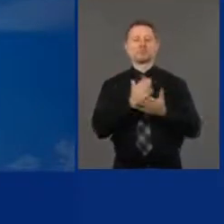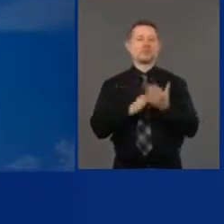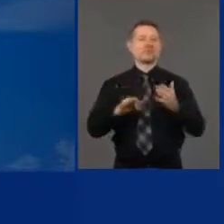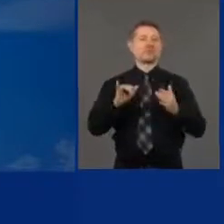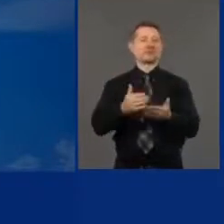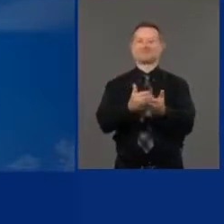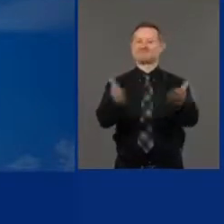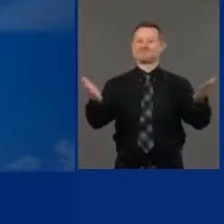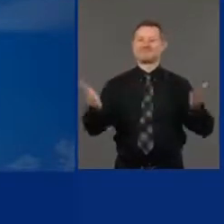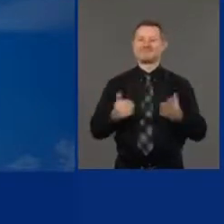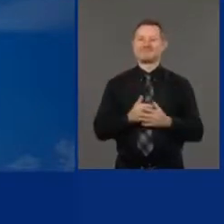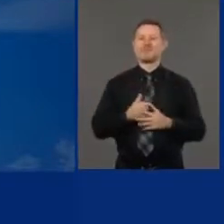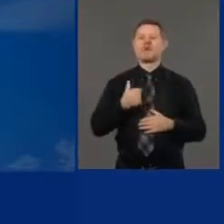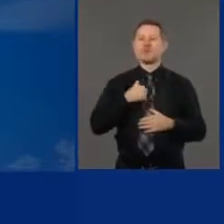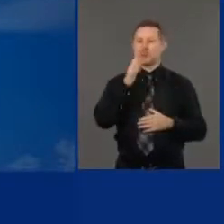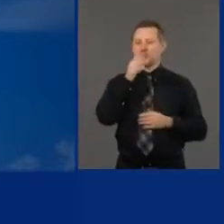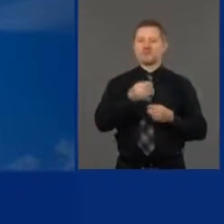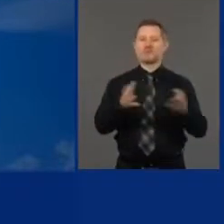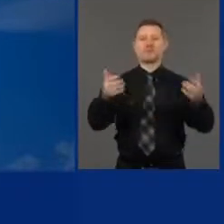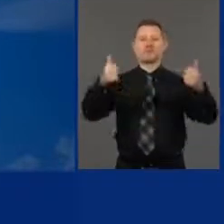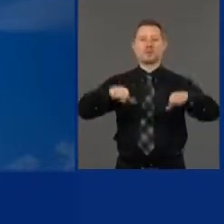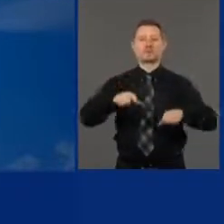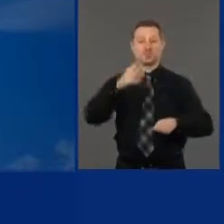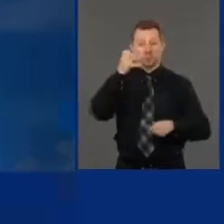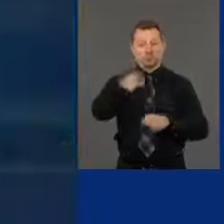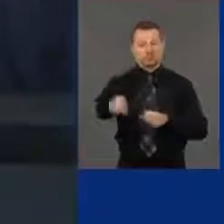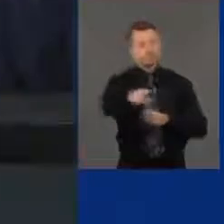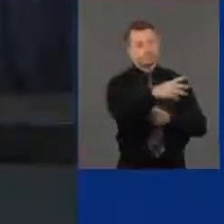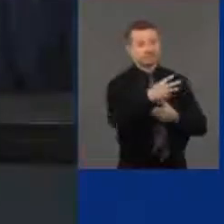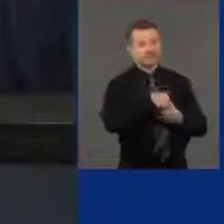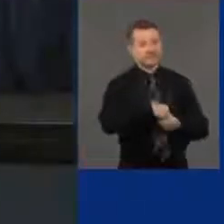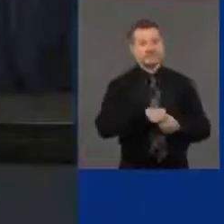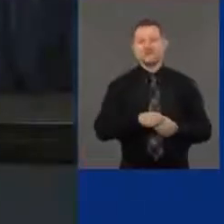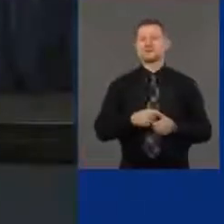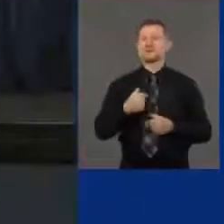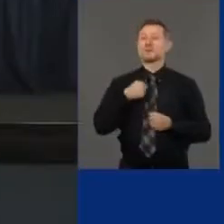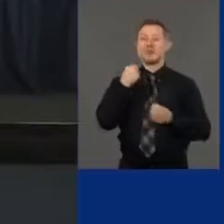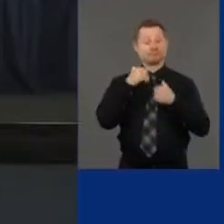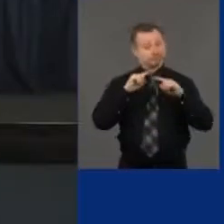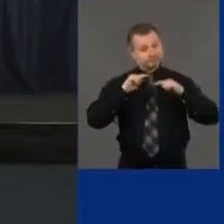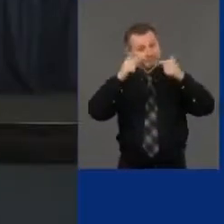you a poster, because you were a part of it. Andrew. Governor, 2